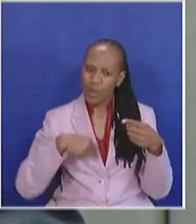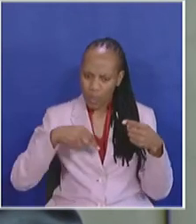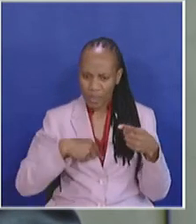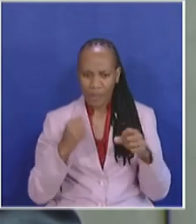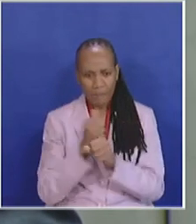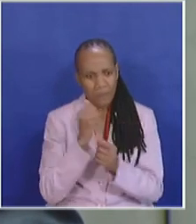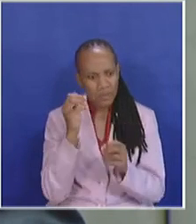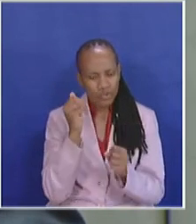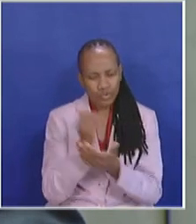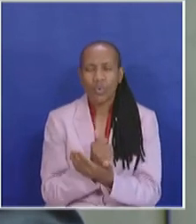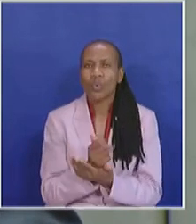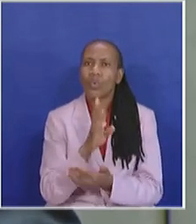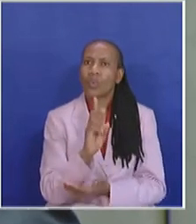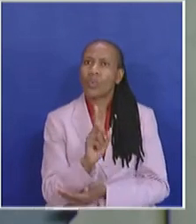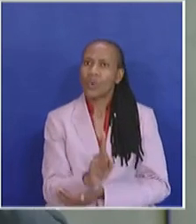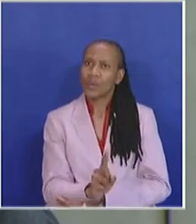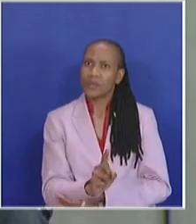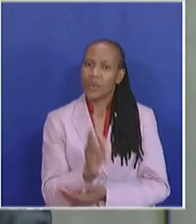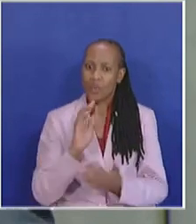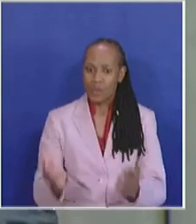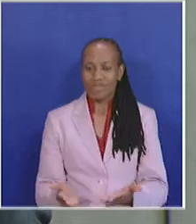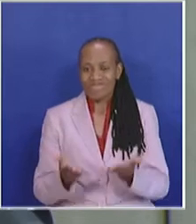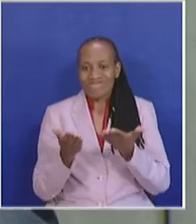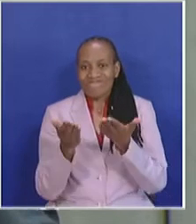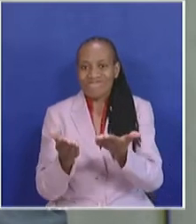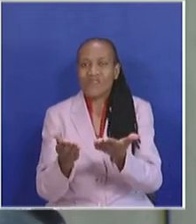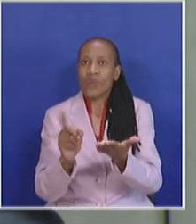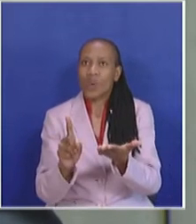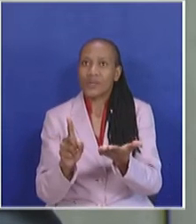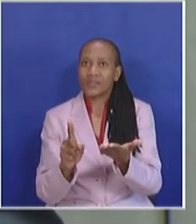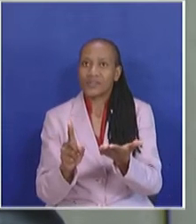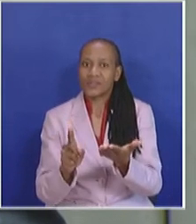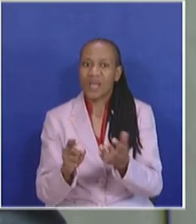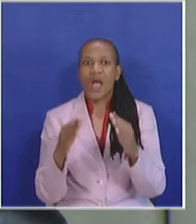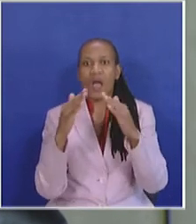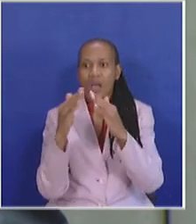we deliver a very integrated human settlement.